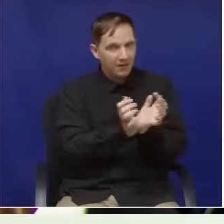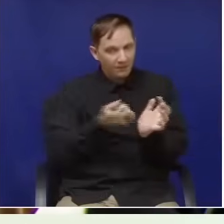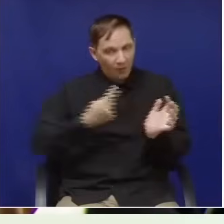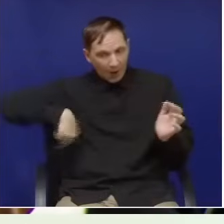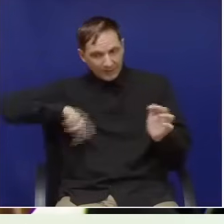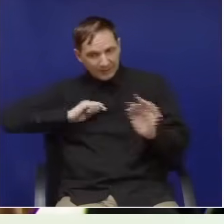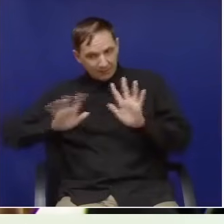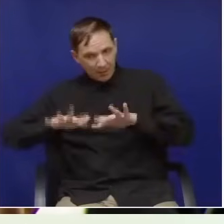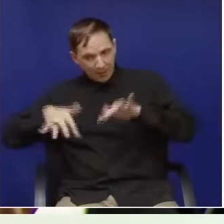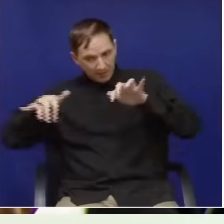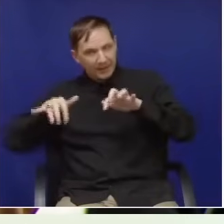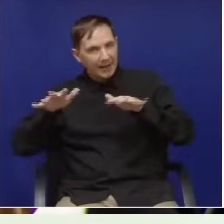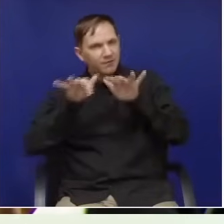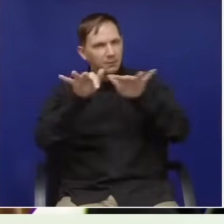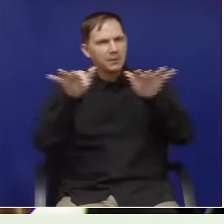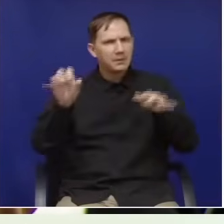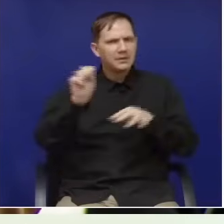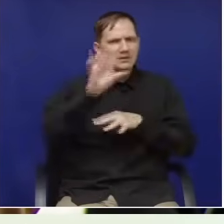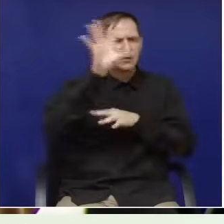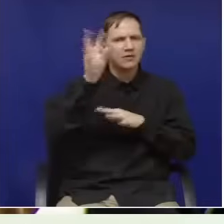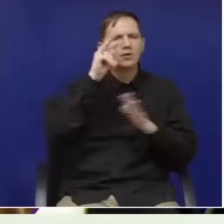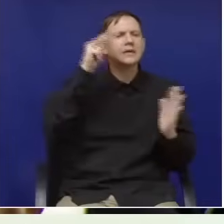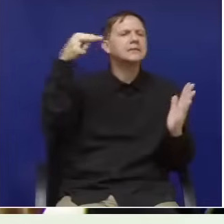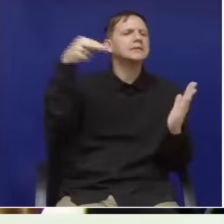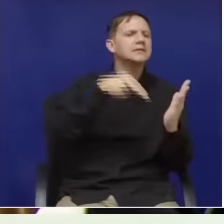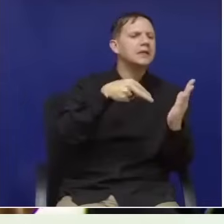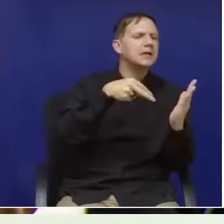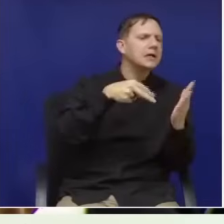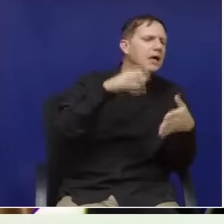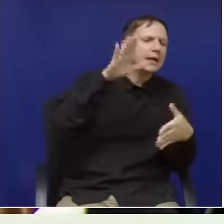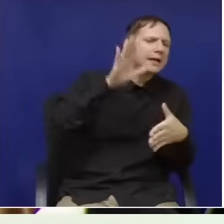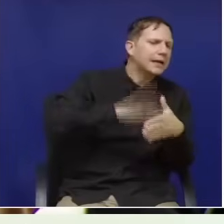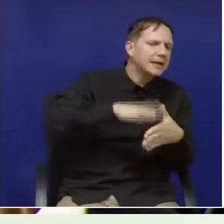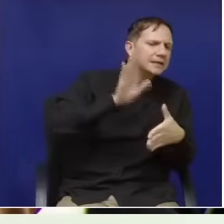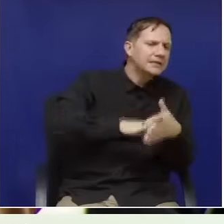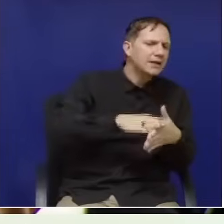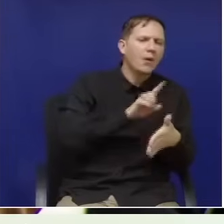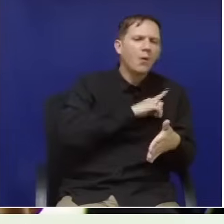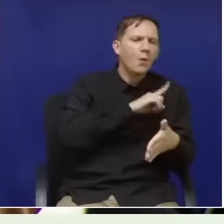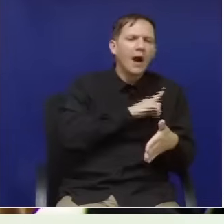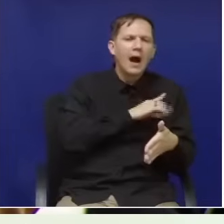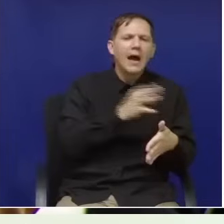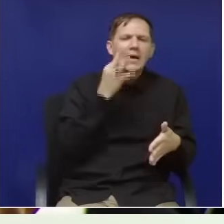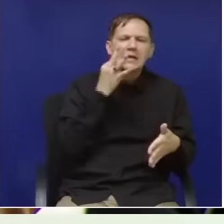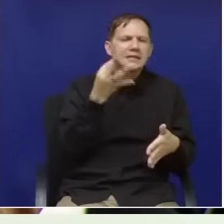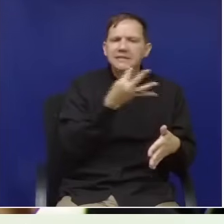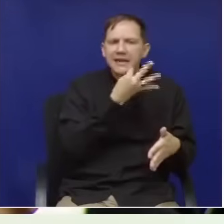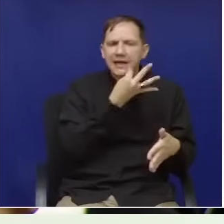see what is it that justified the not guilty finding. May I please get a response to